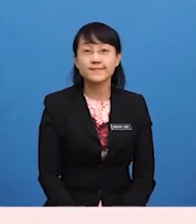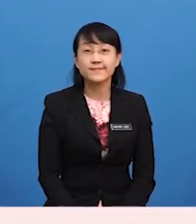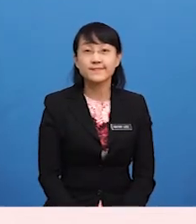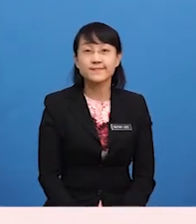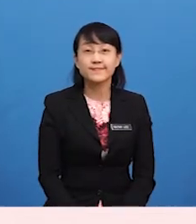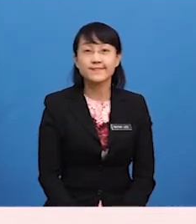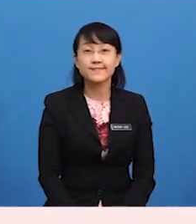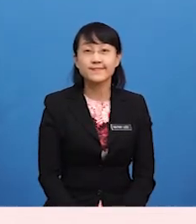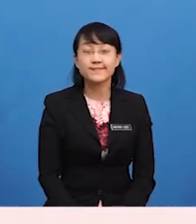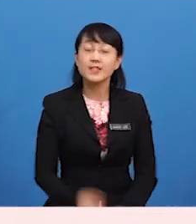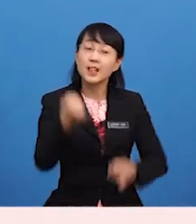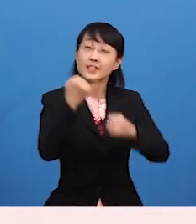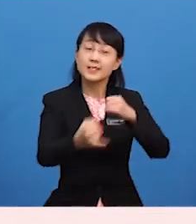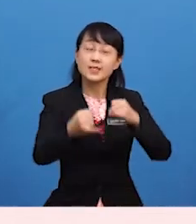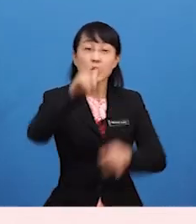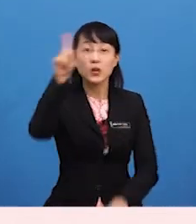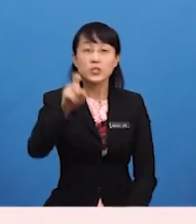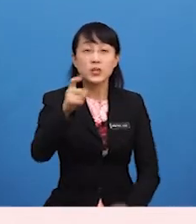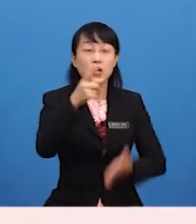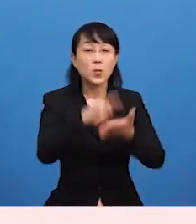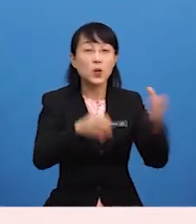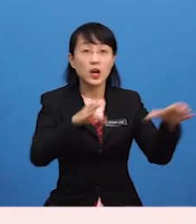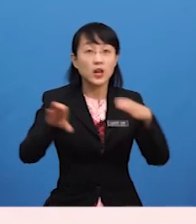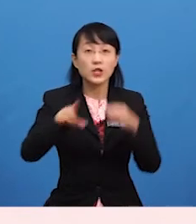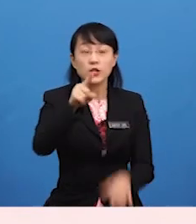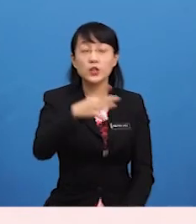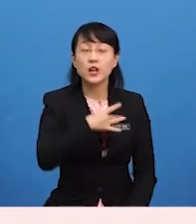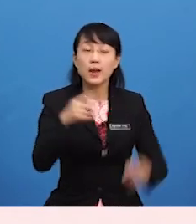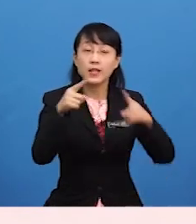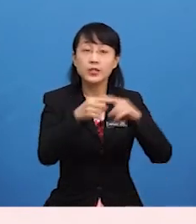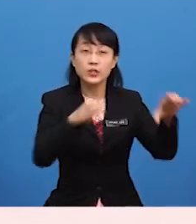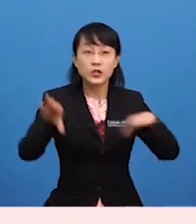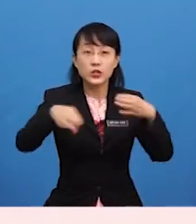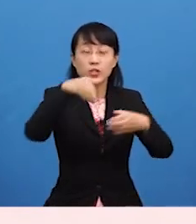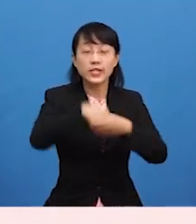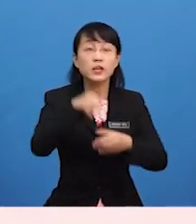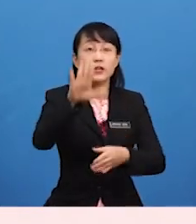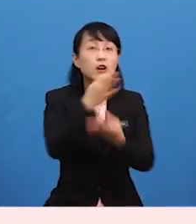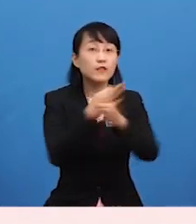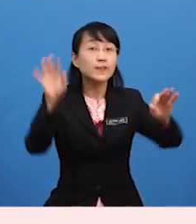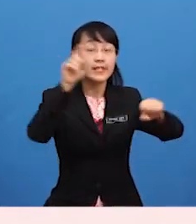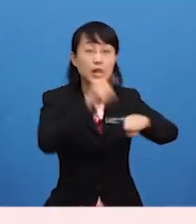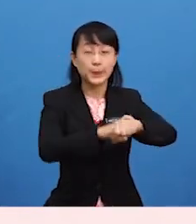Fair enough. Last question. What do you like to do in your free time?